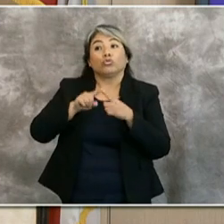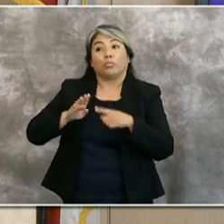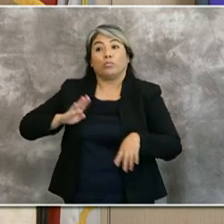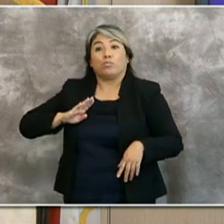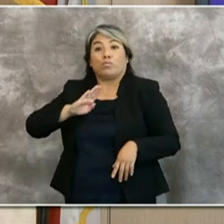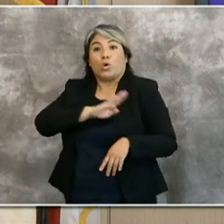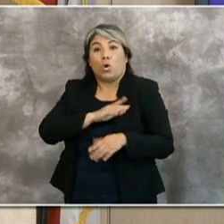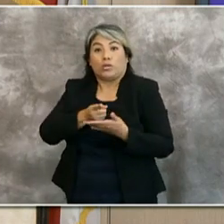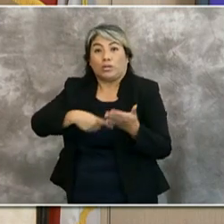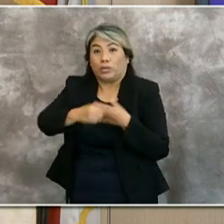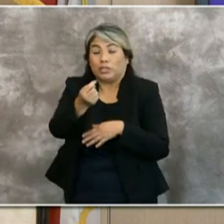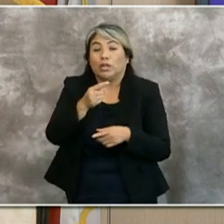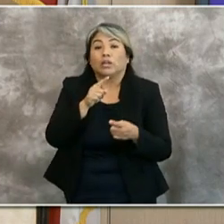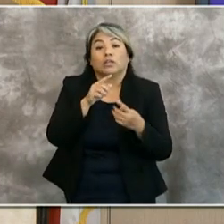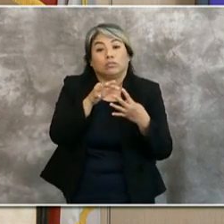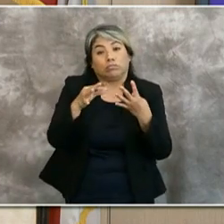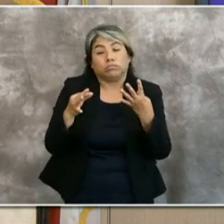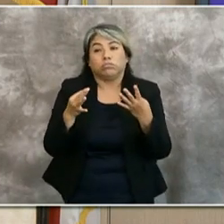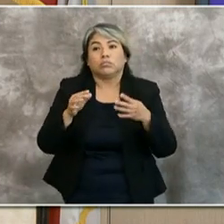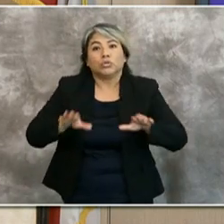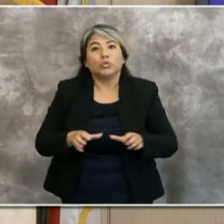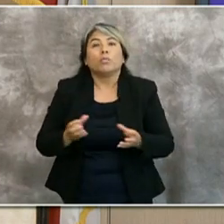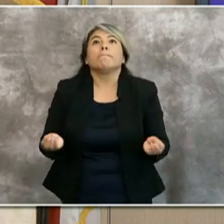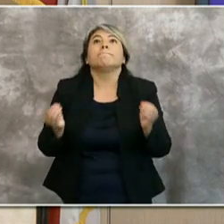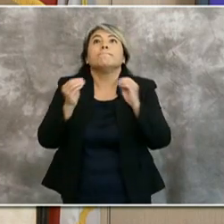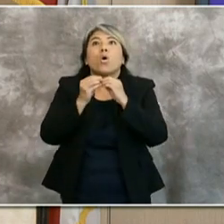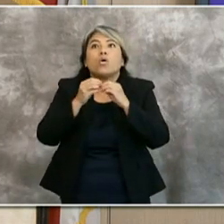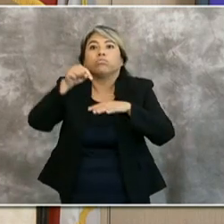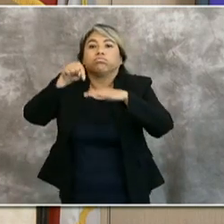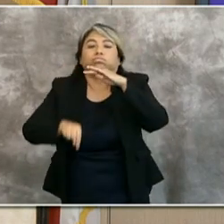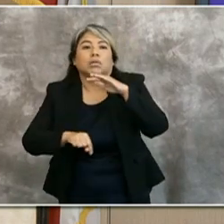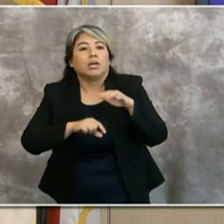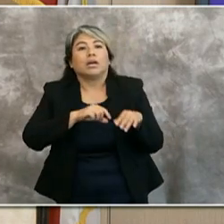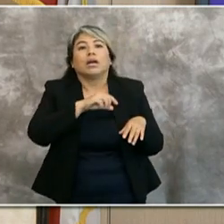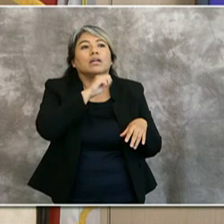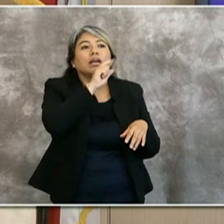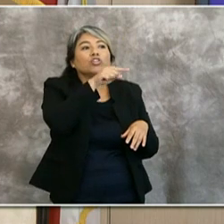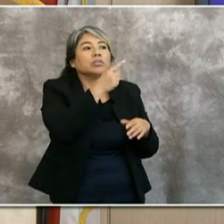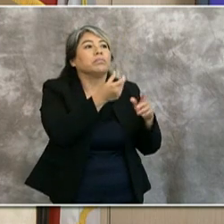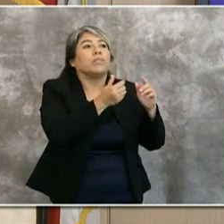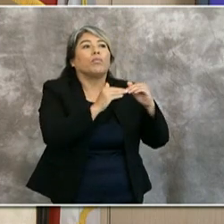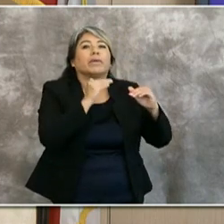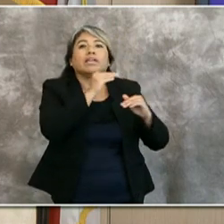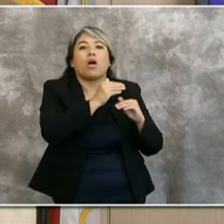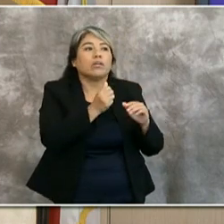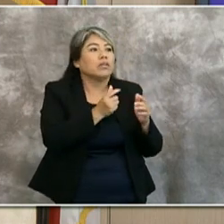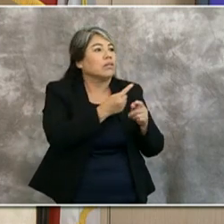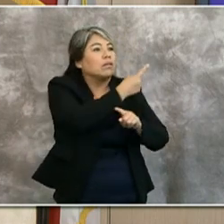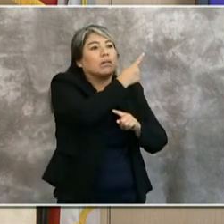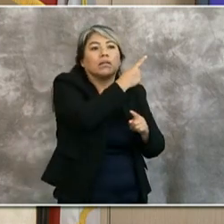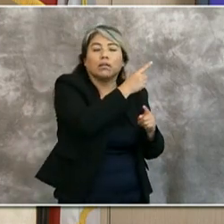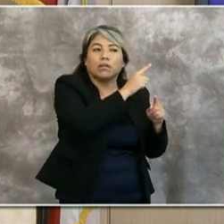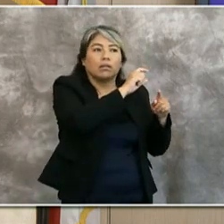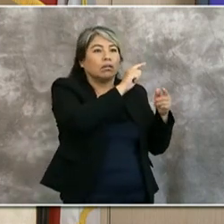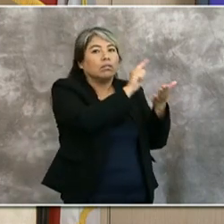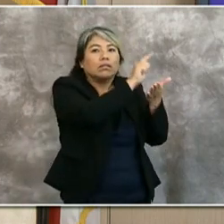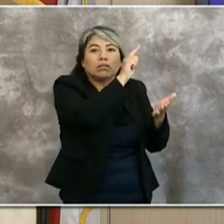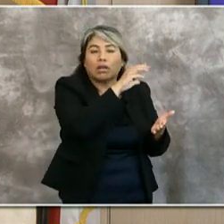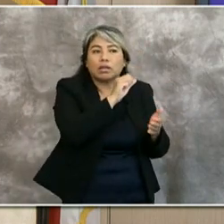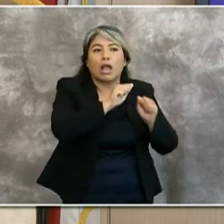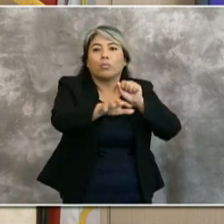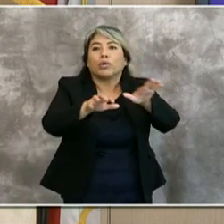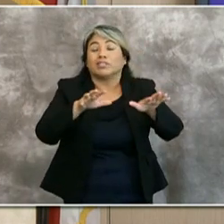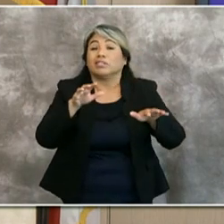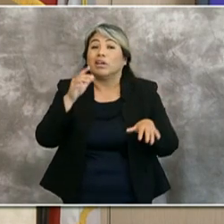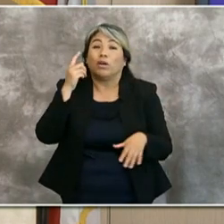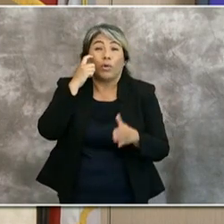Tuesday with options to do even more beyond just the egregious situation and the outbreaks. And so we recognize we have to do more, and we have to